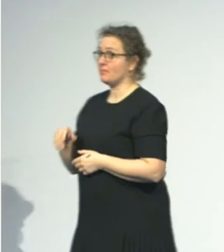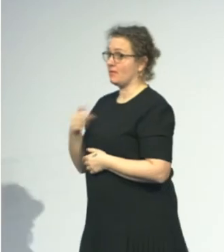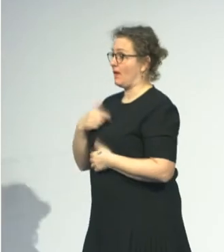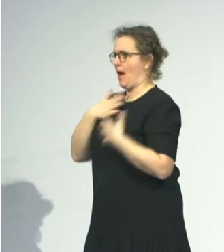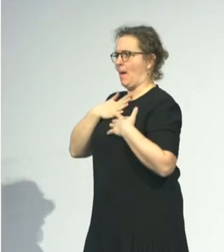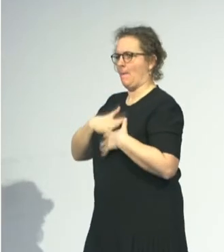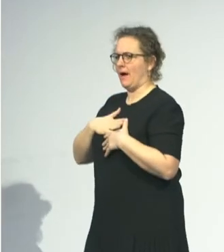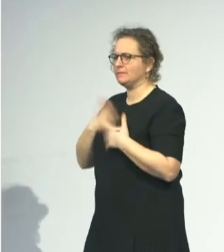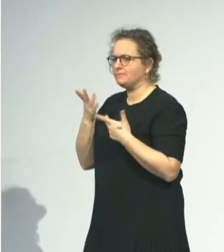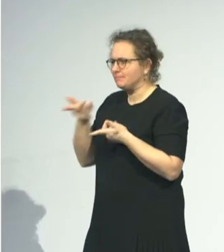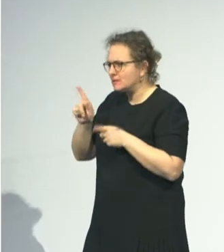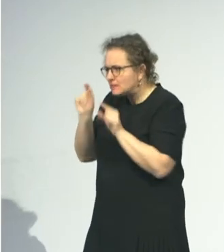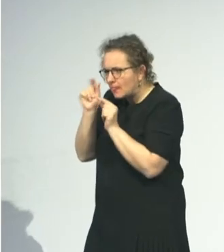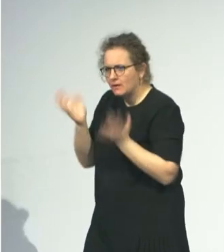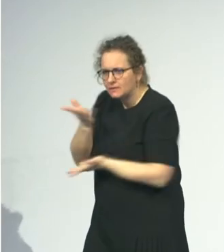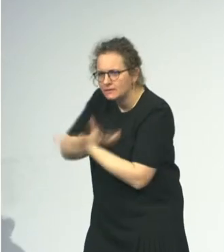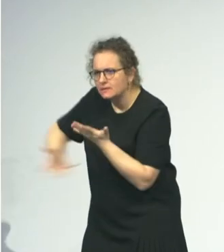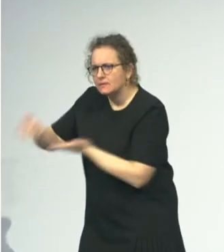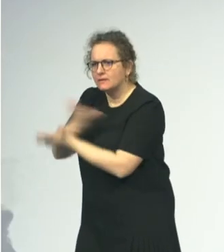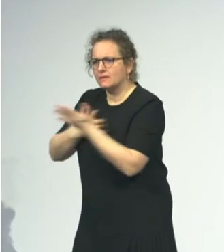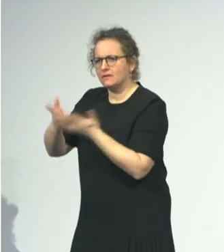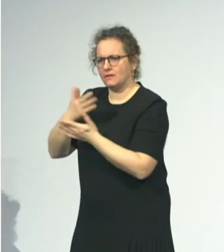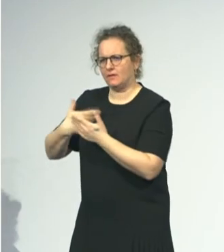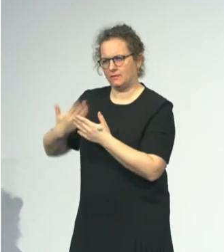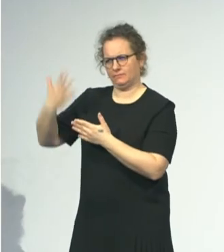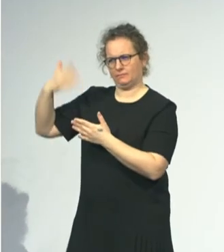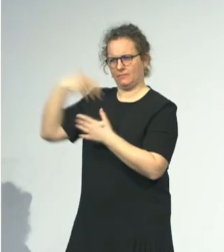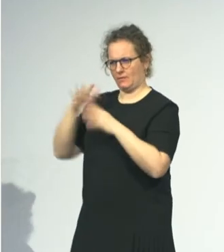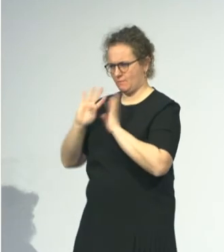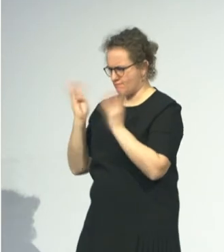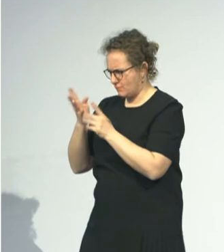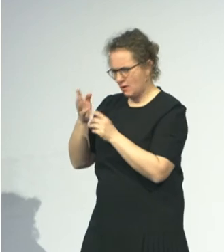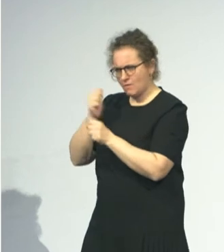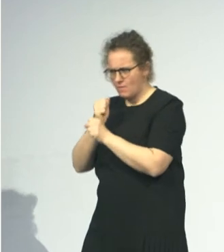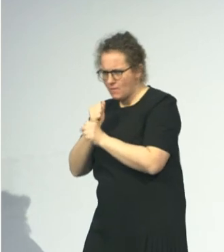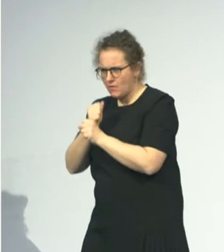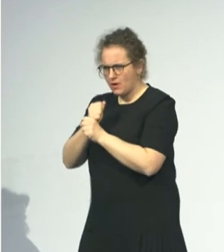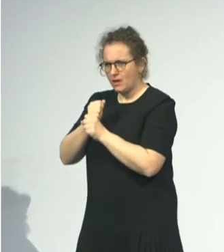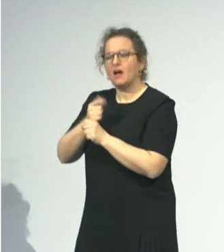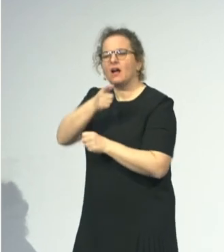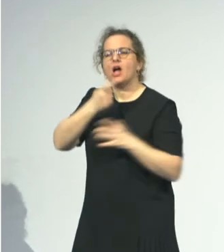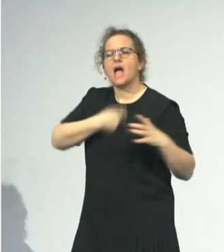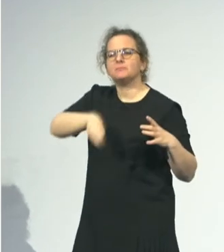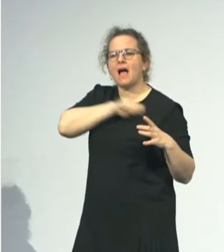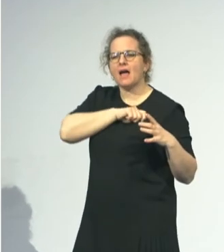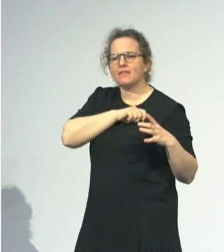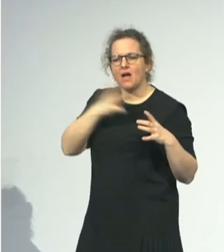campaign that we elaborated. It was during the last crisis in Spain. It was focused to